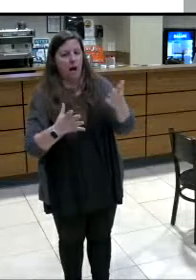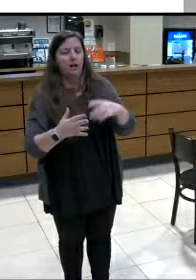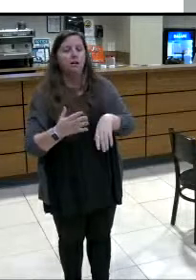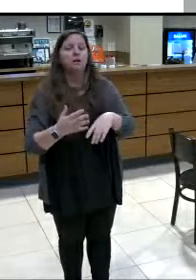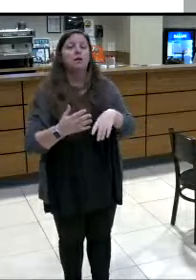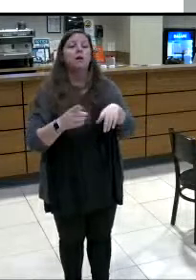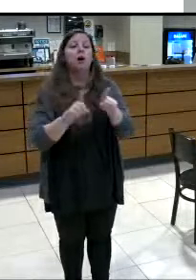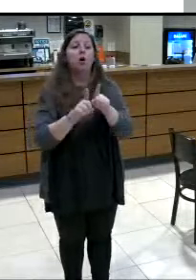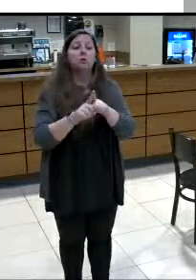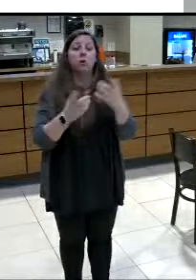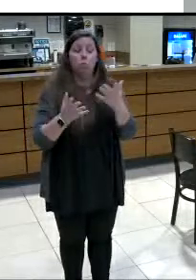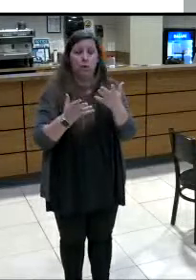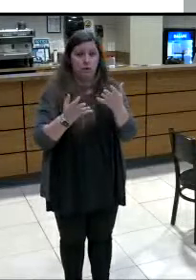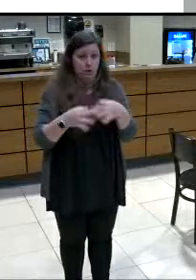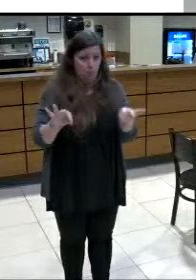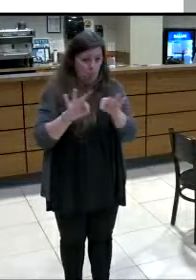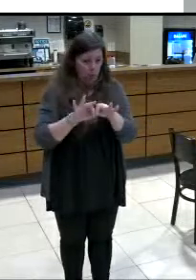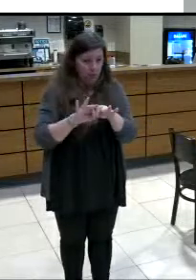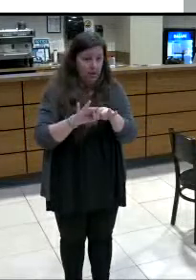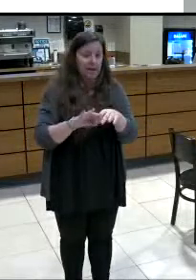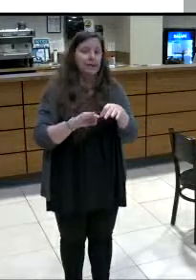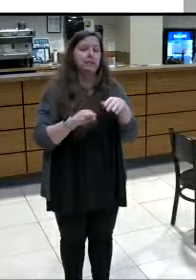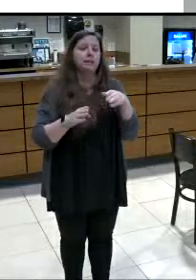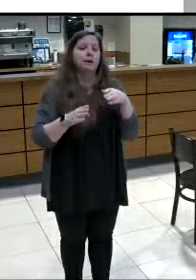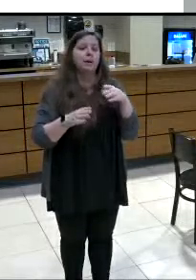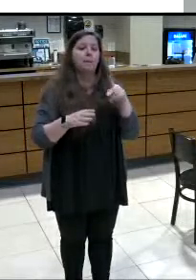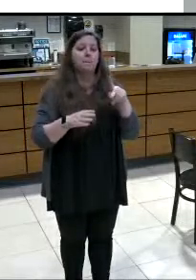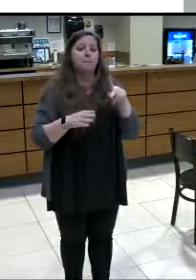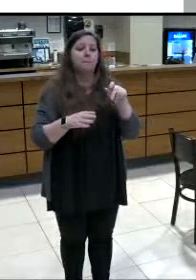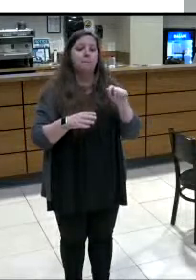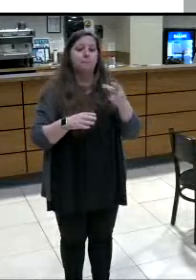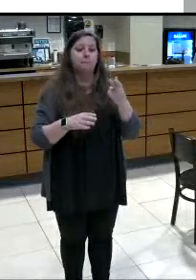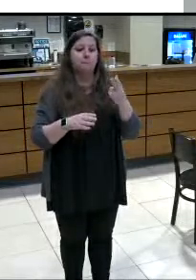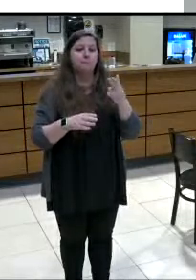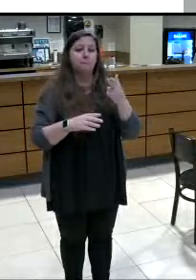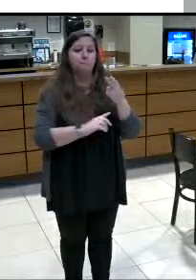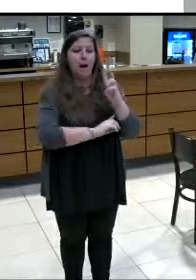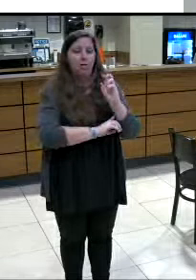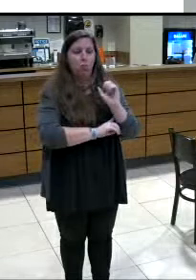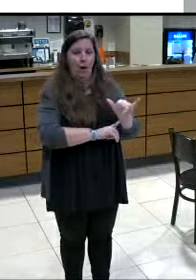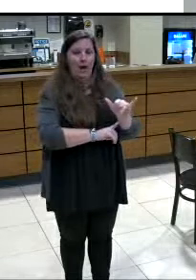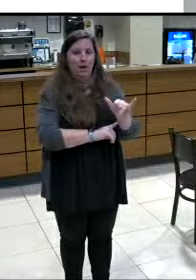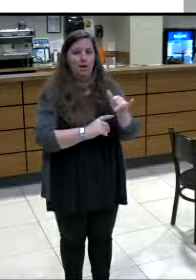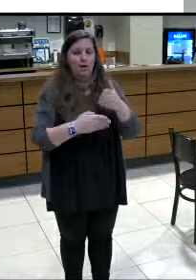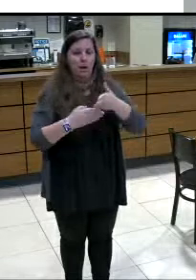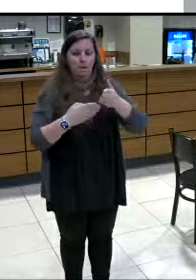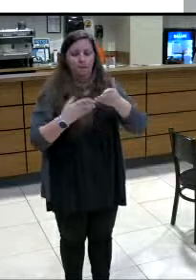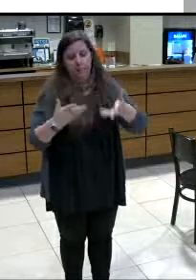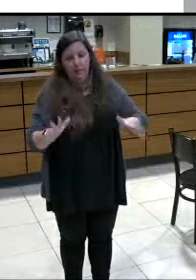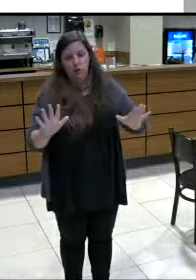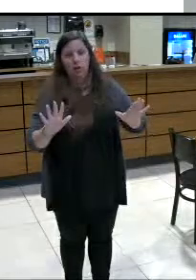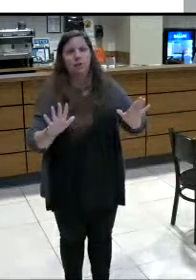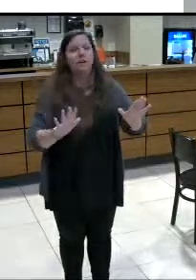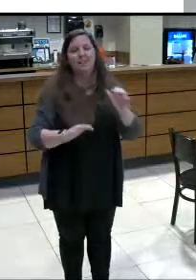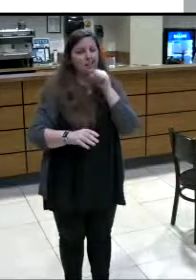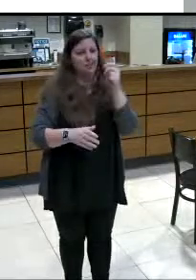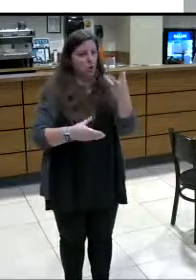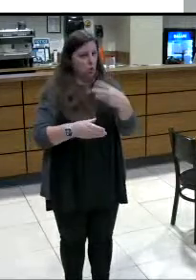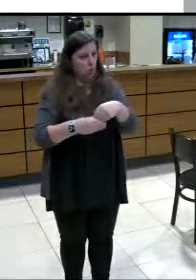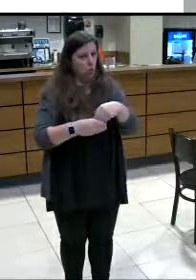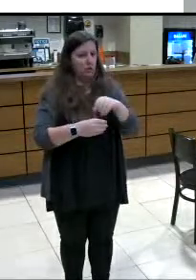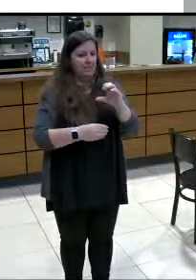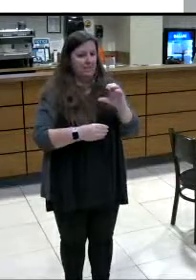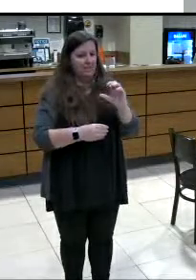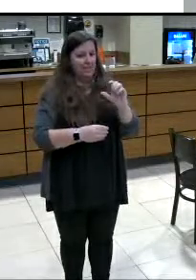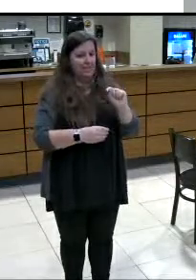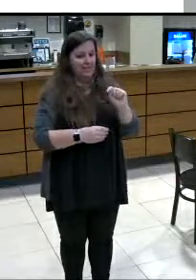that is important is pathway completion. Pathway completion just doesn't include